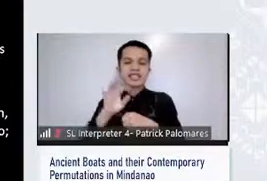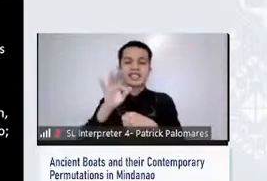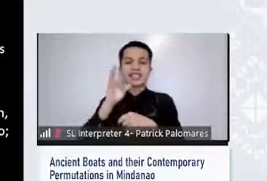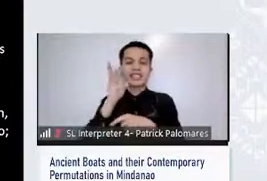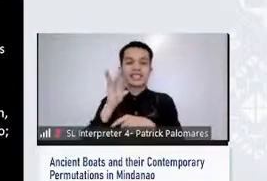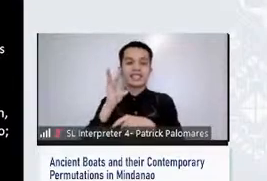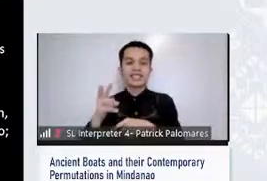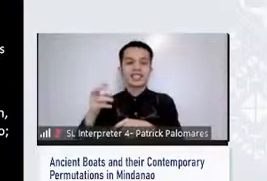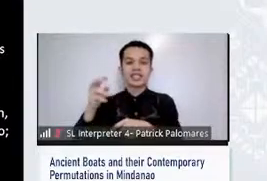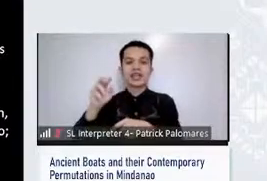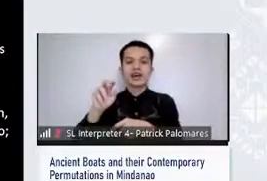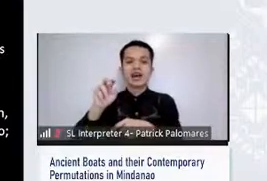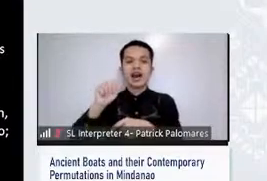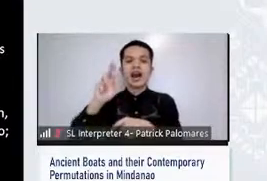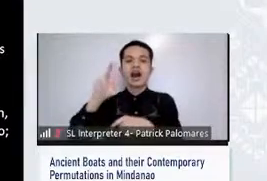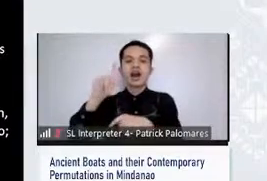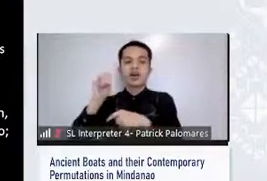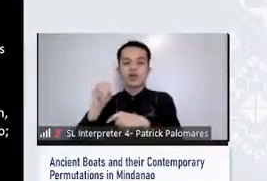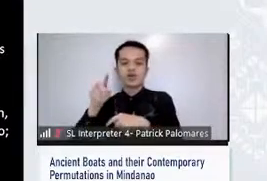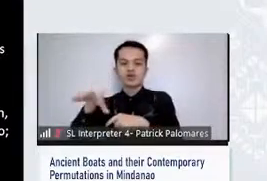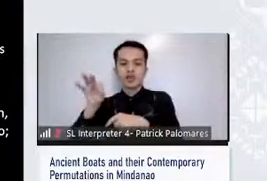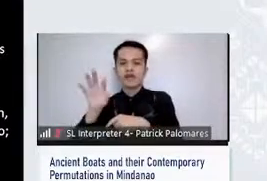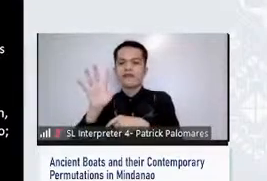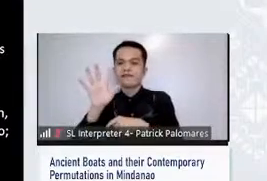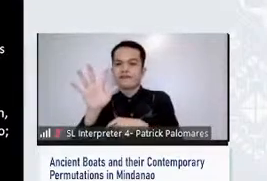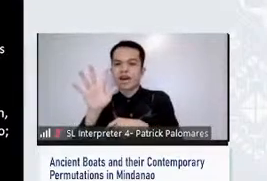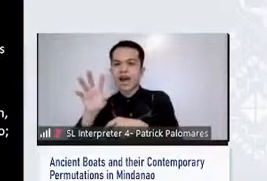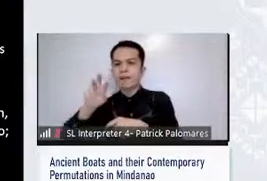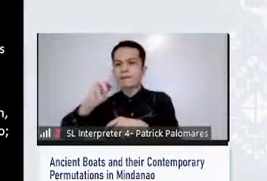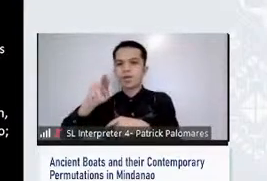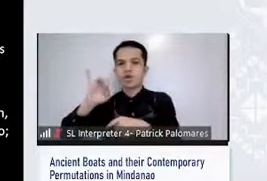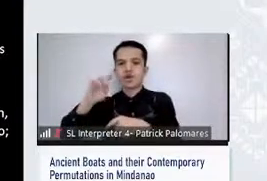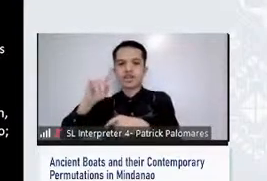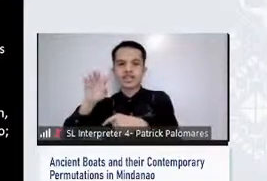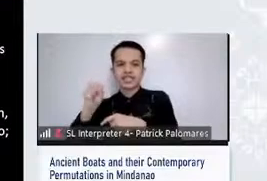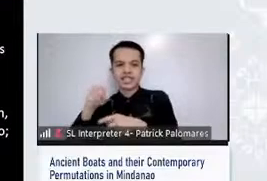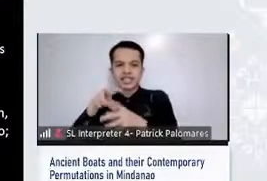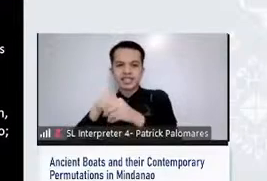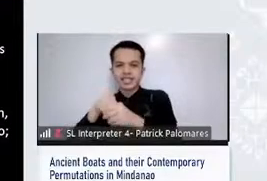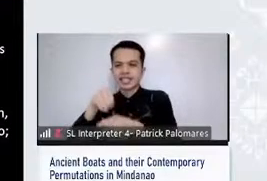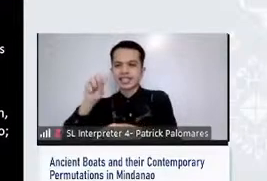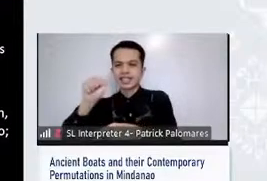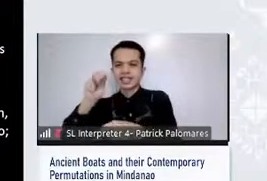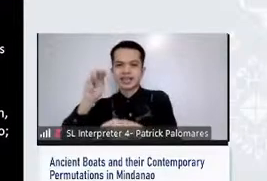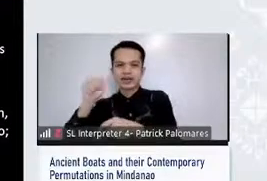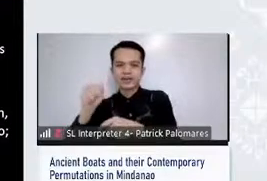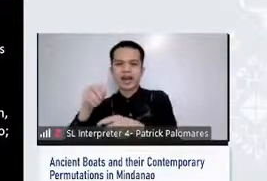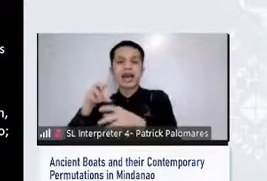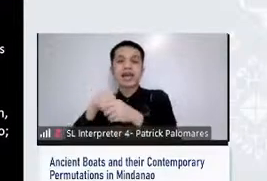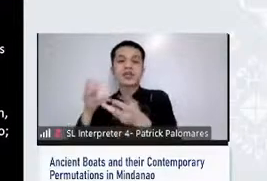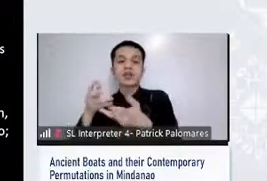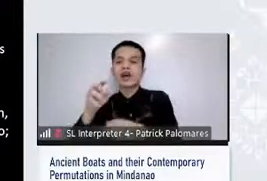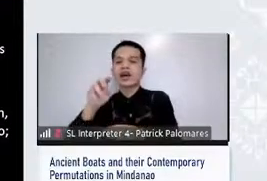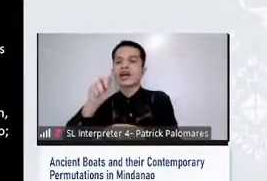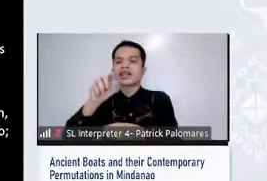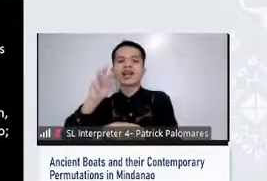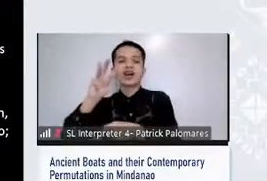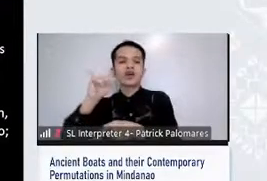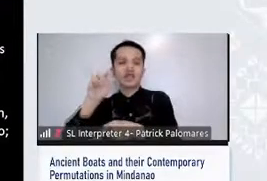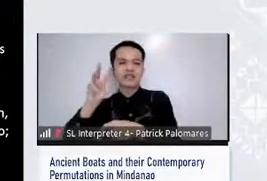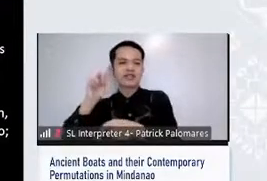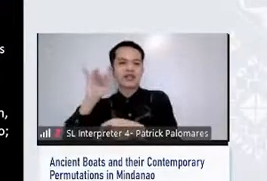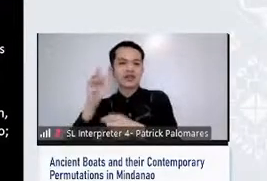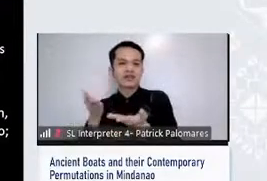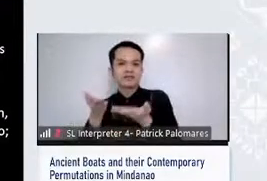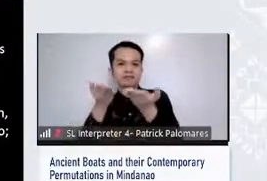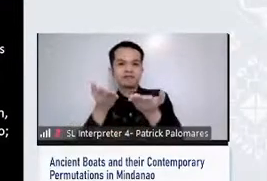Nimmo identified five murages of the Sama Dilaot in the southwestern Tawi-Tawi, which is located here.